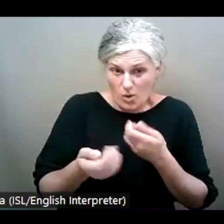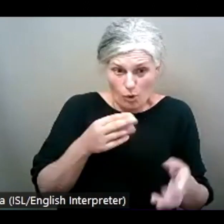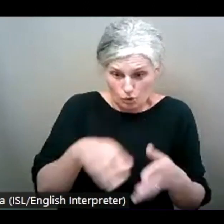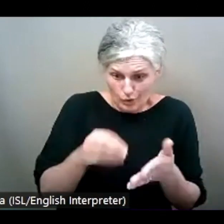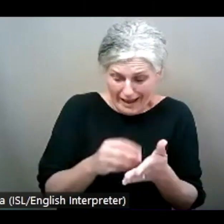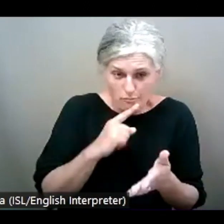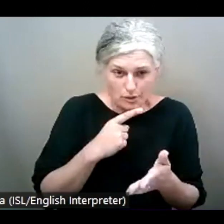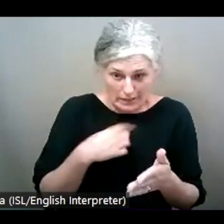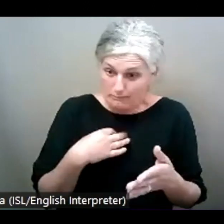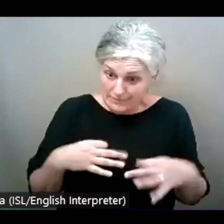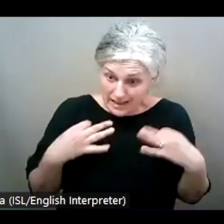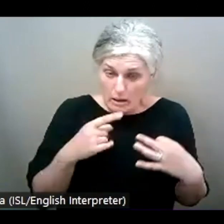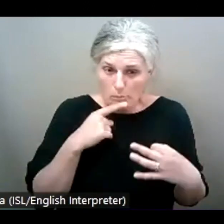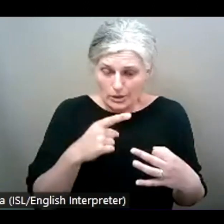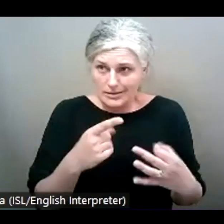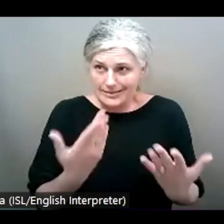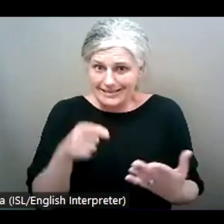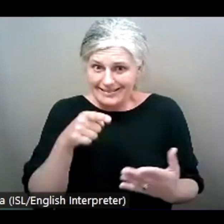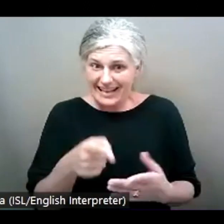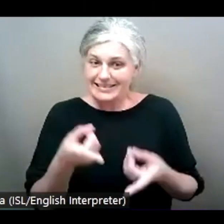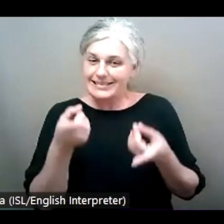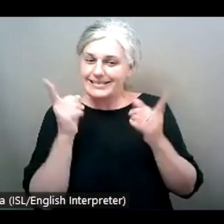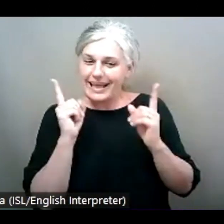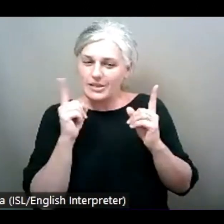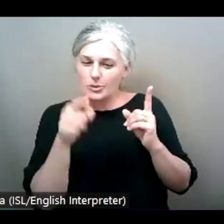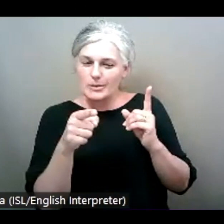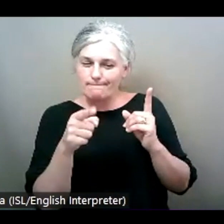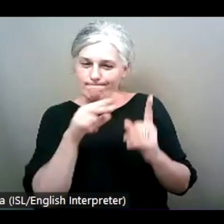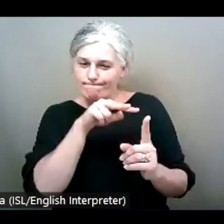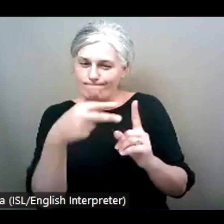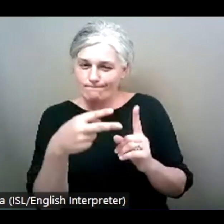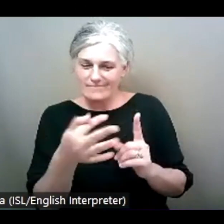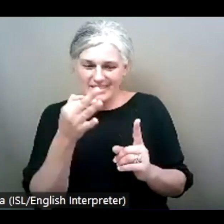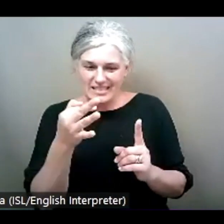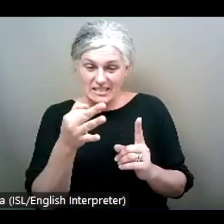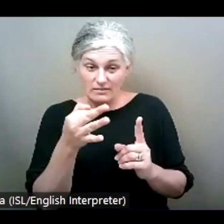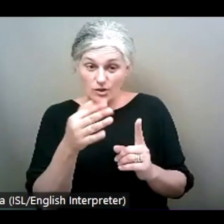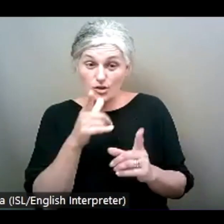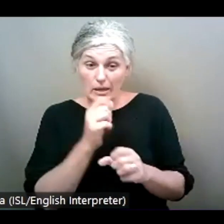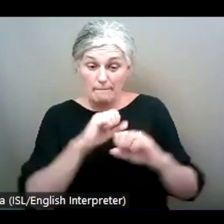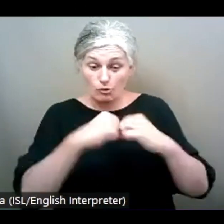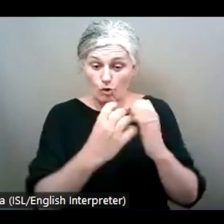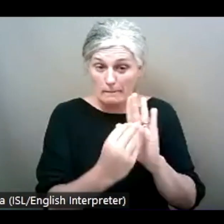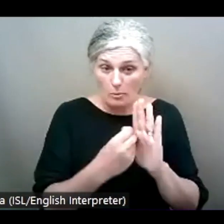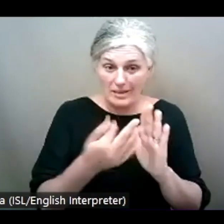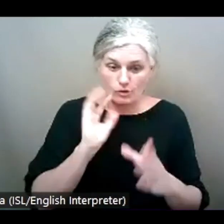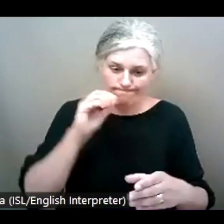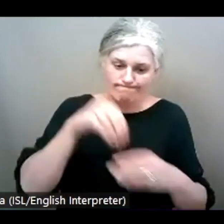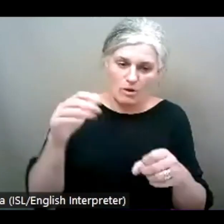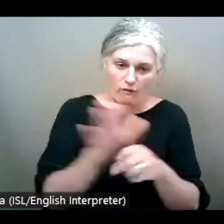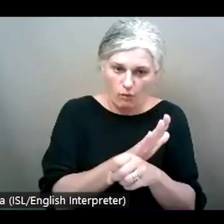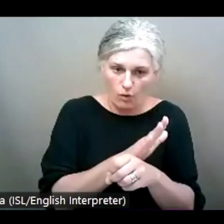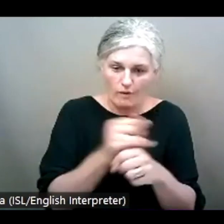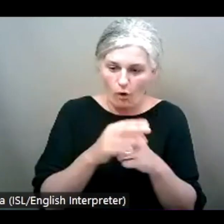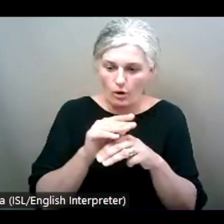grateful. And that's the danger with not kind of coming across the social model or not engaging with the social model for a lot of disabled people,